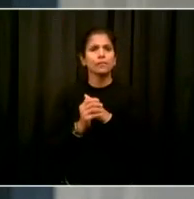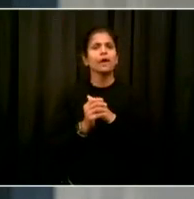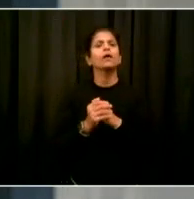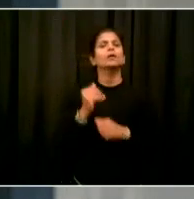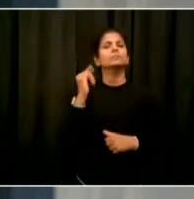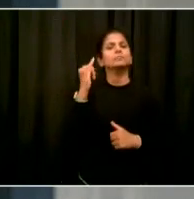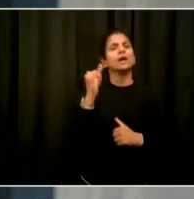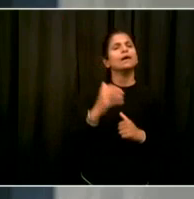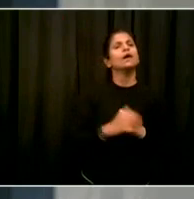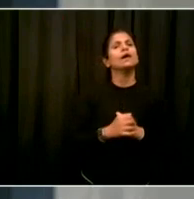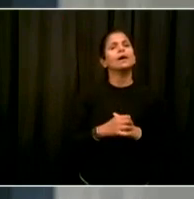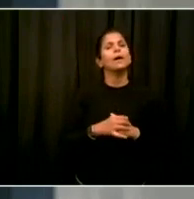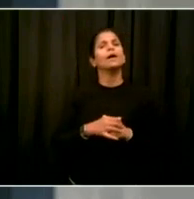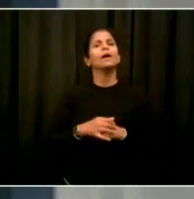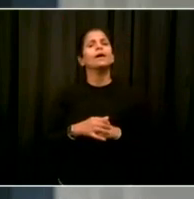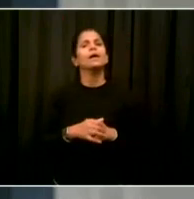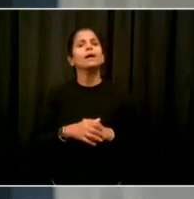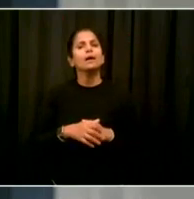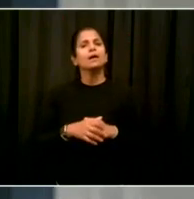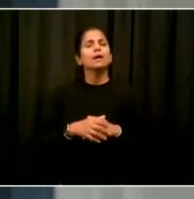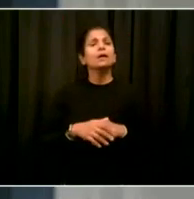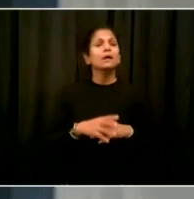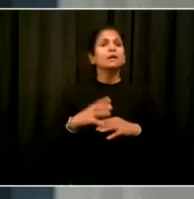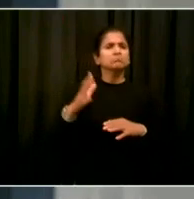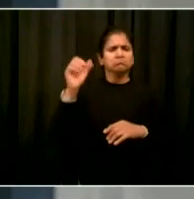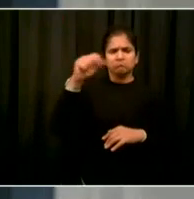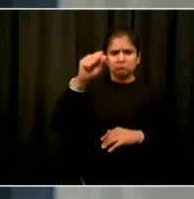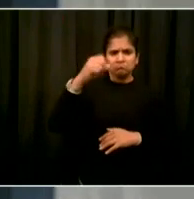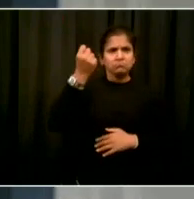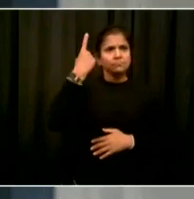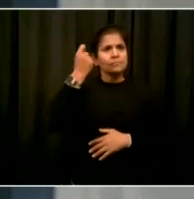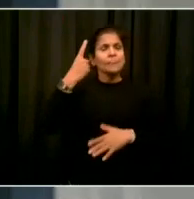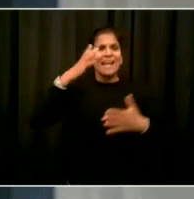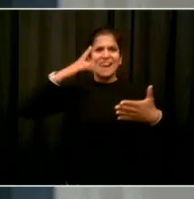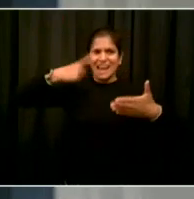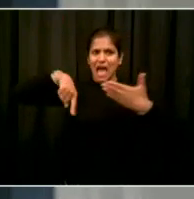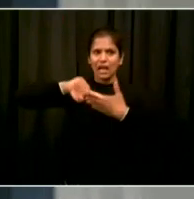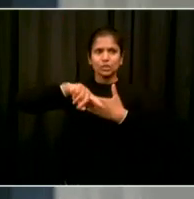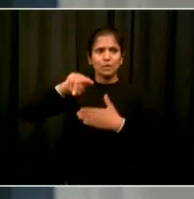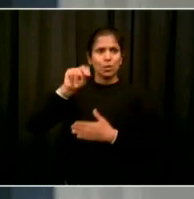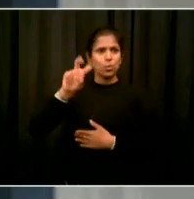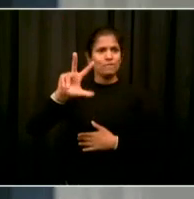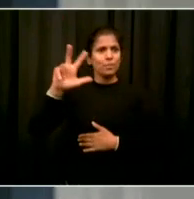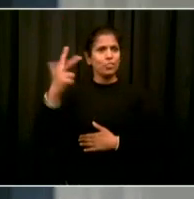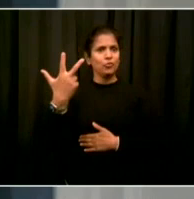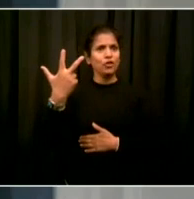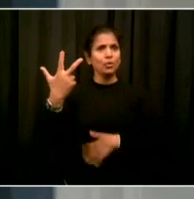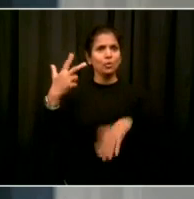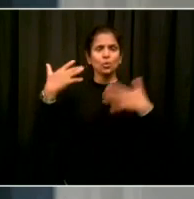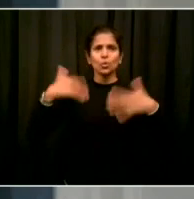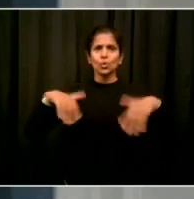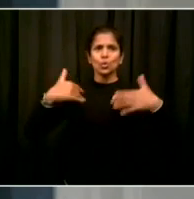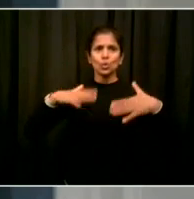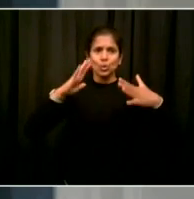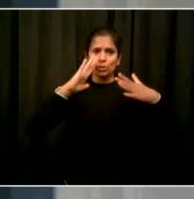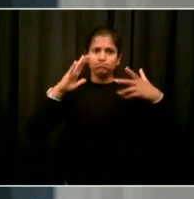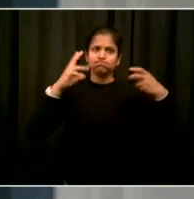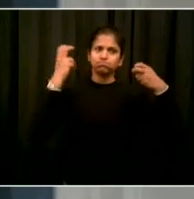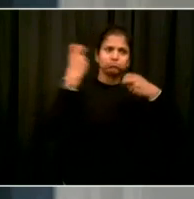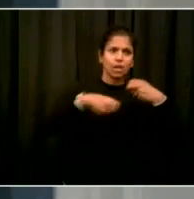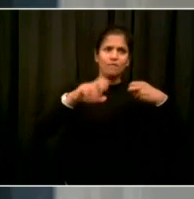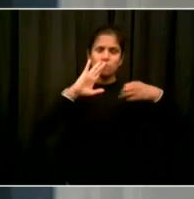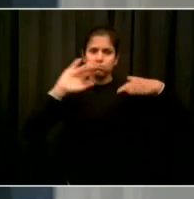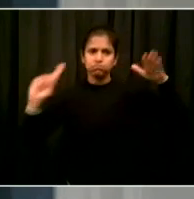that? Next week is going to be a challenging time. I mean, we're making no qualms about it. But with that being